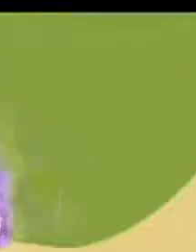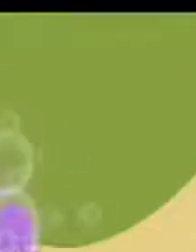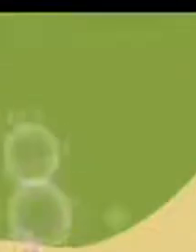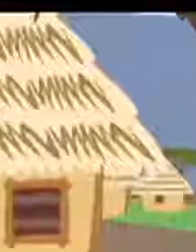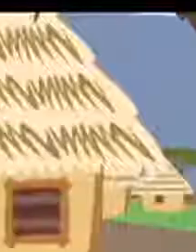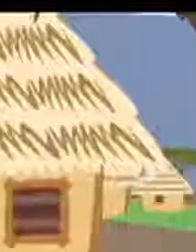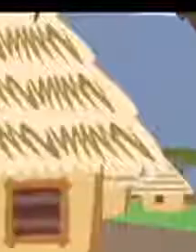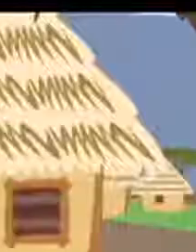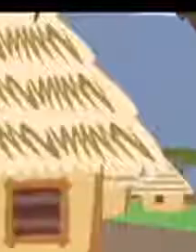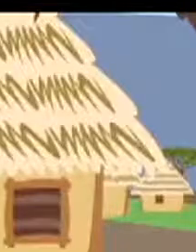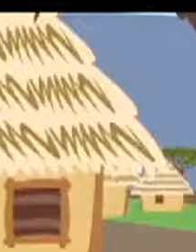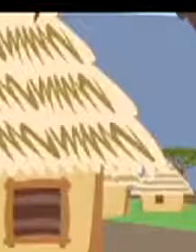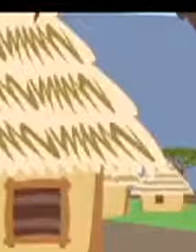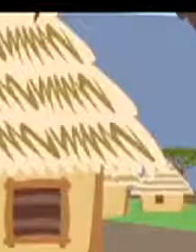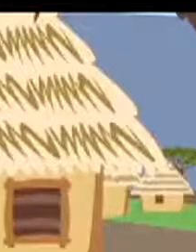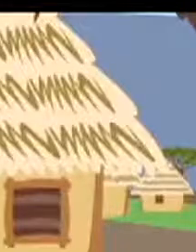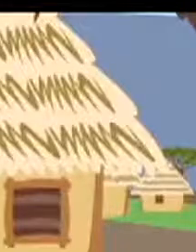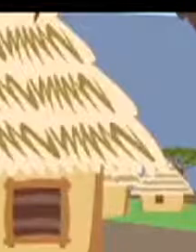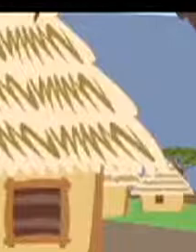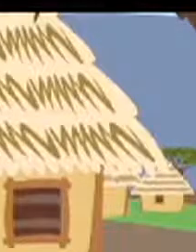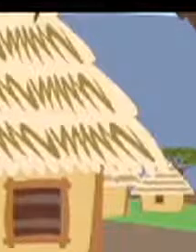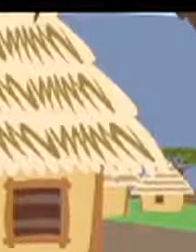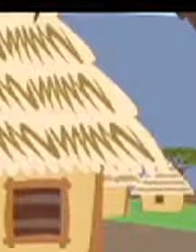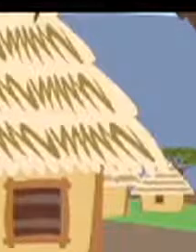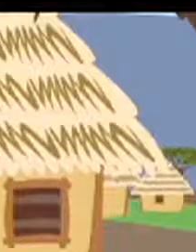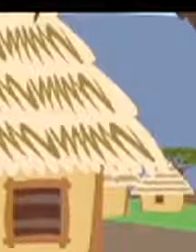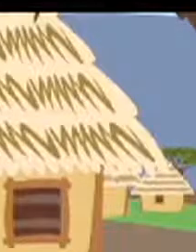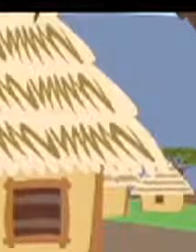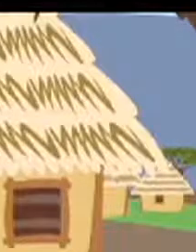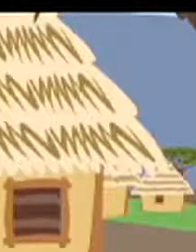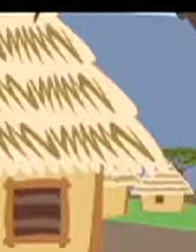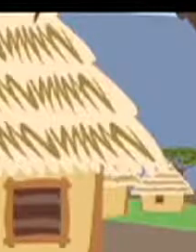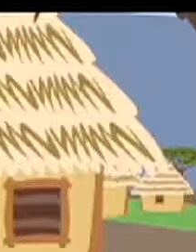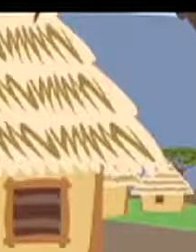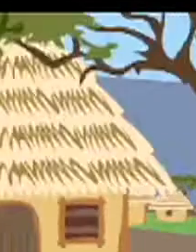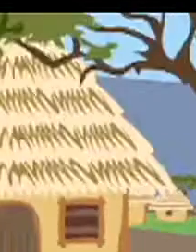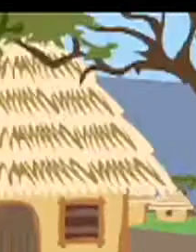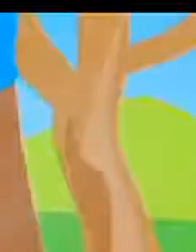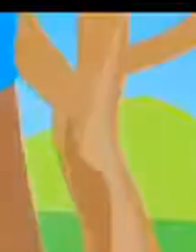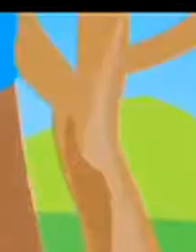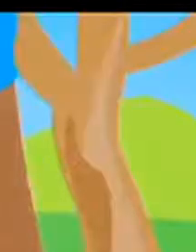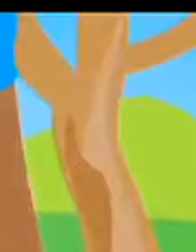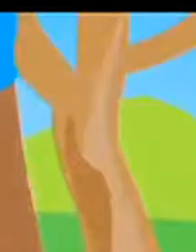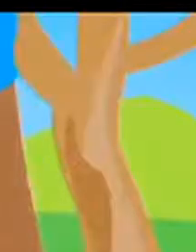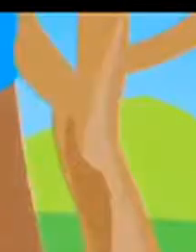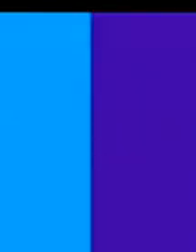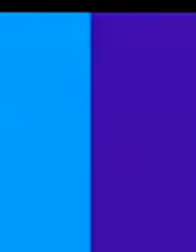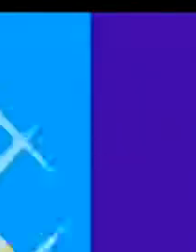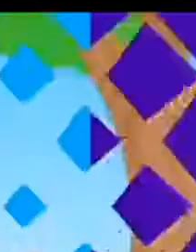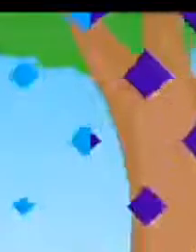scrub, scrub with soap. Rinse, rinse with clean water, and then the germs will go.